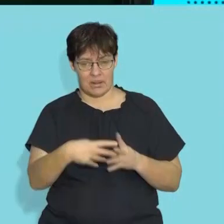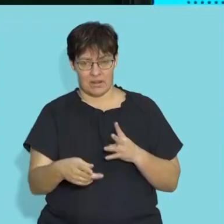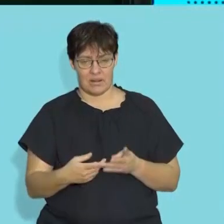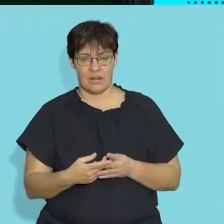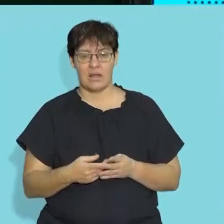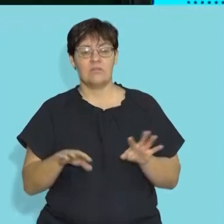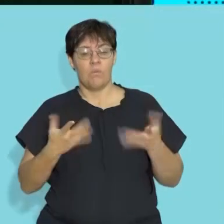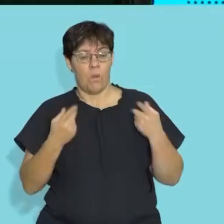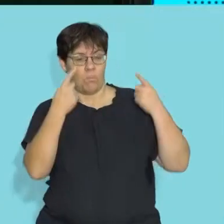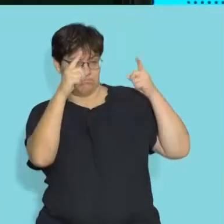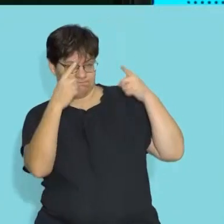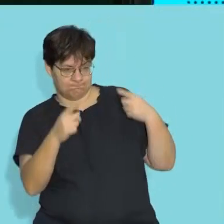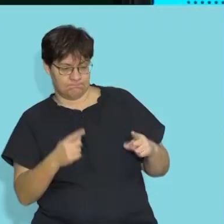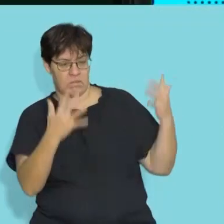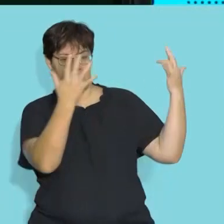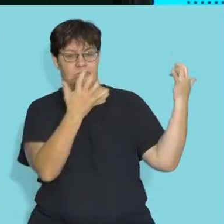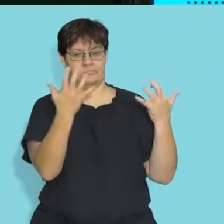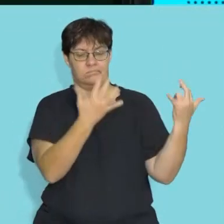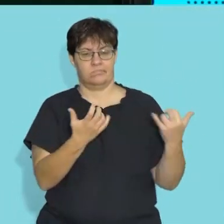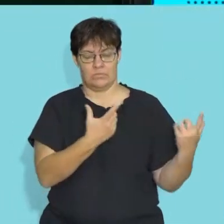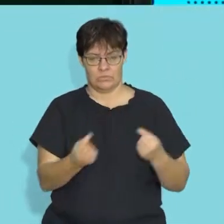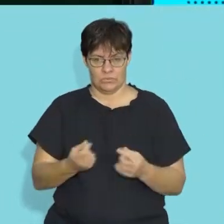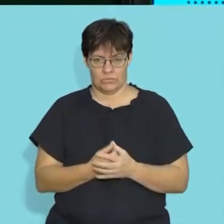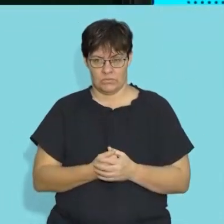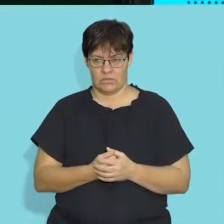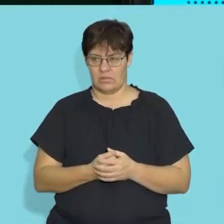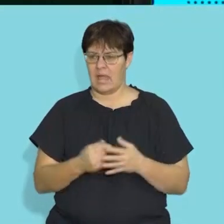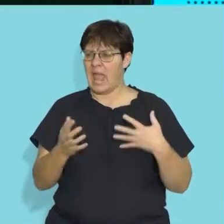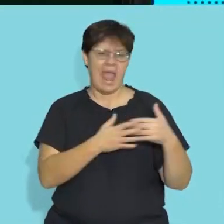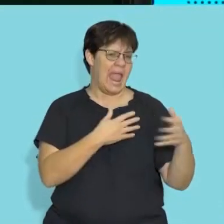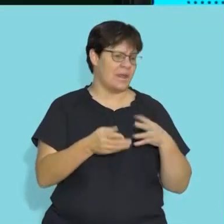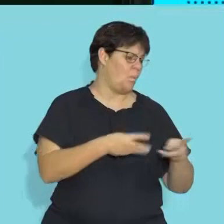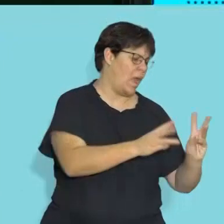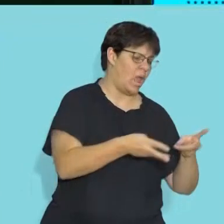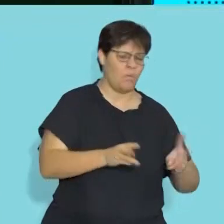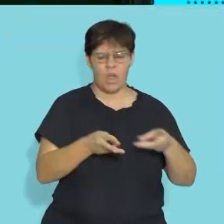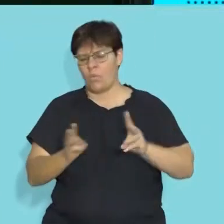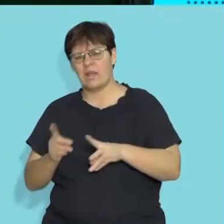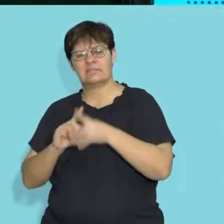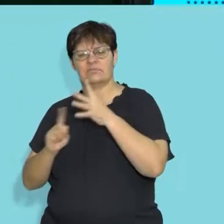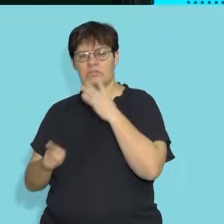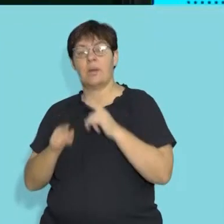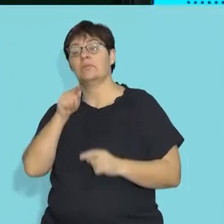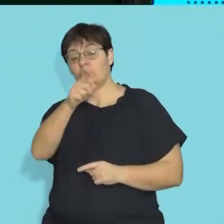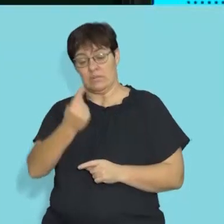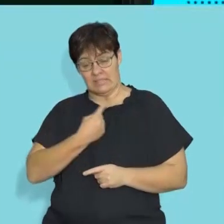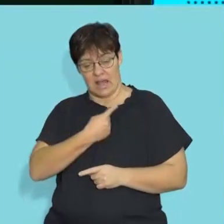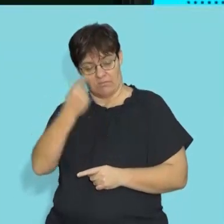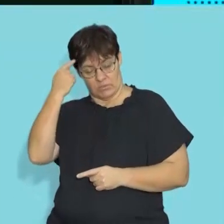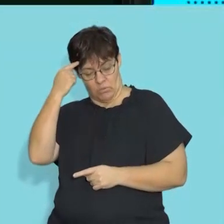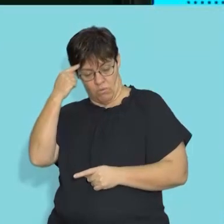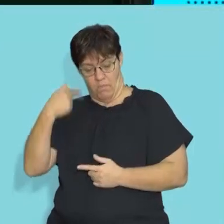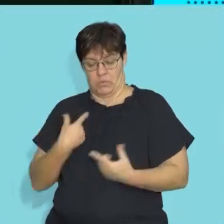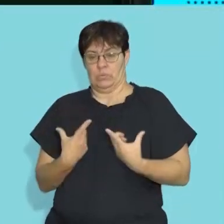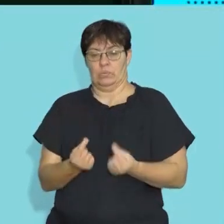an ordered way to do the calculations. You can do it in any other way as long as you keep track of what